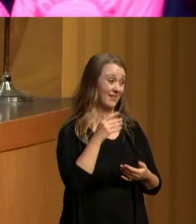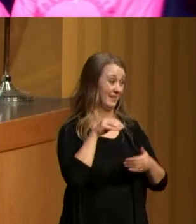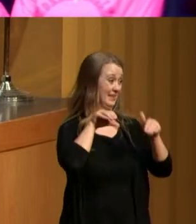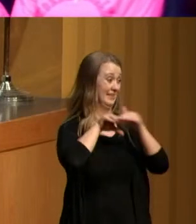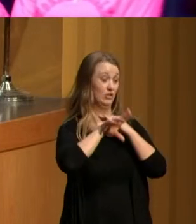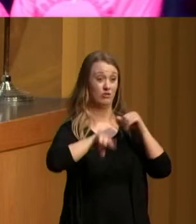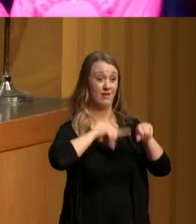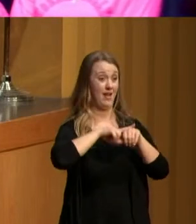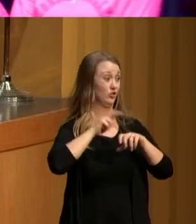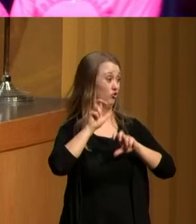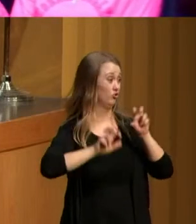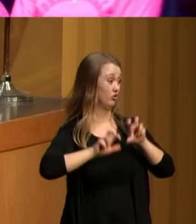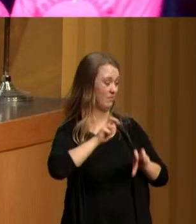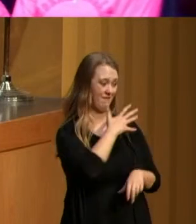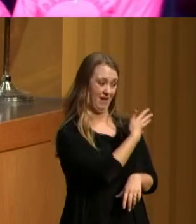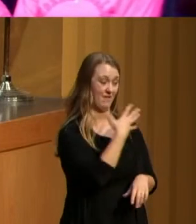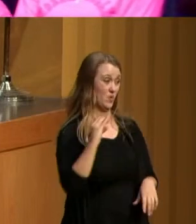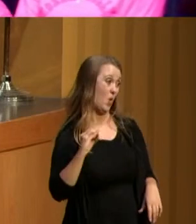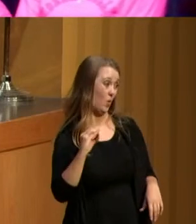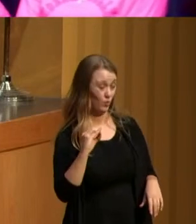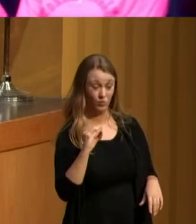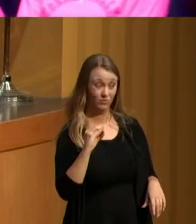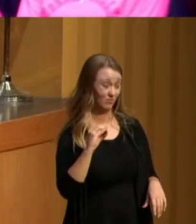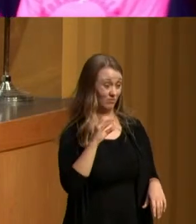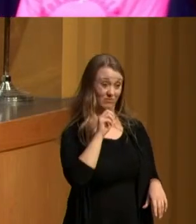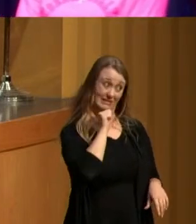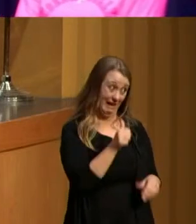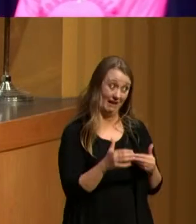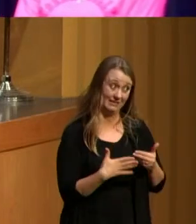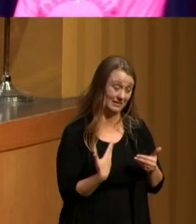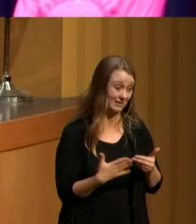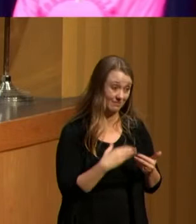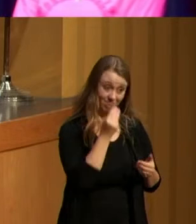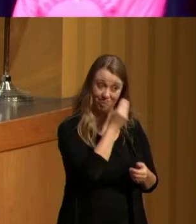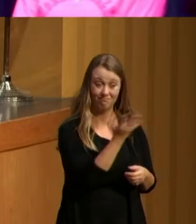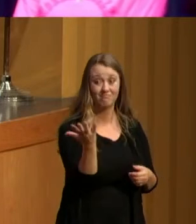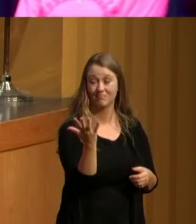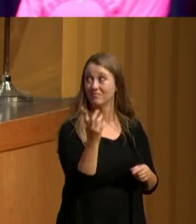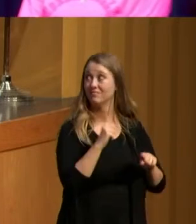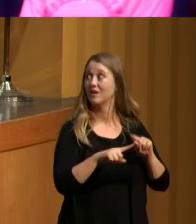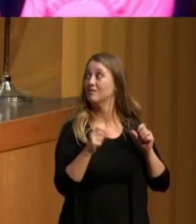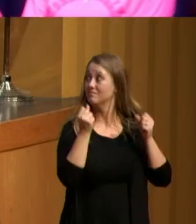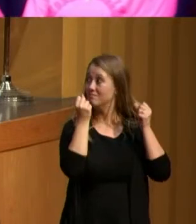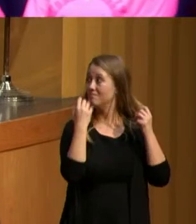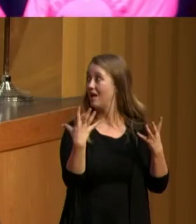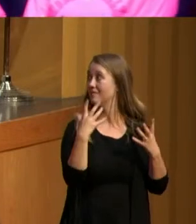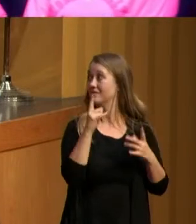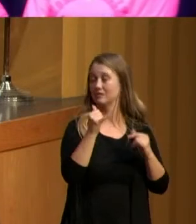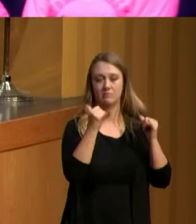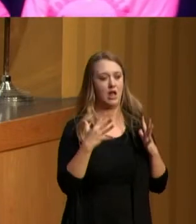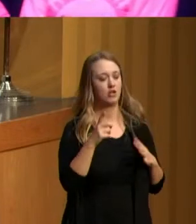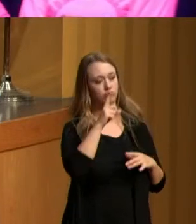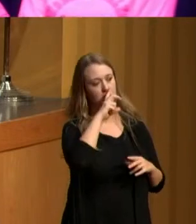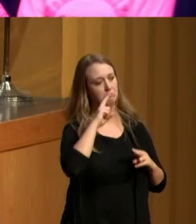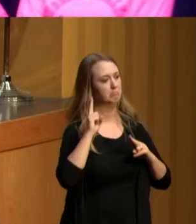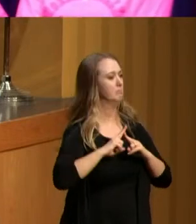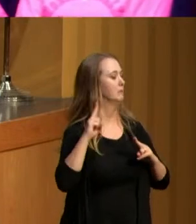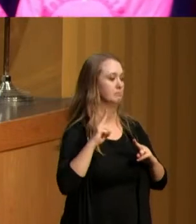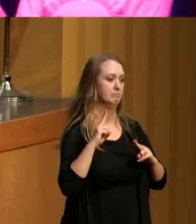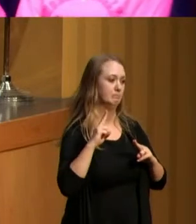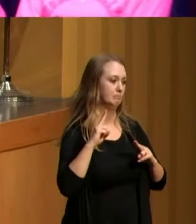easy, you know, it wasn't easy. But a lot of these players, very decorated players,